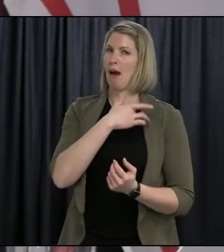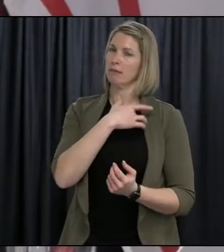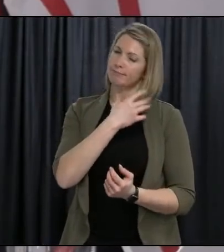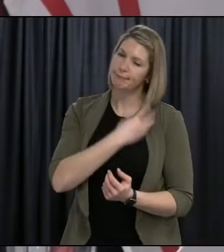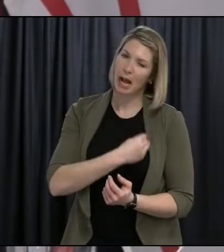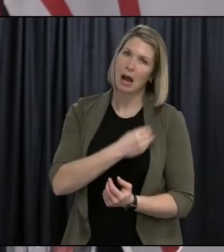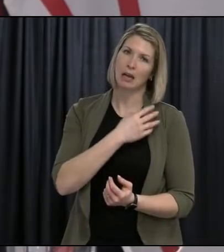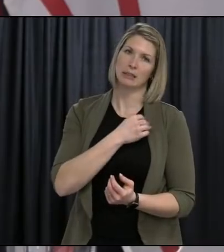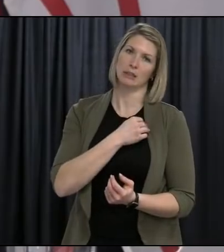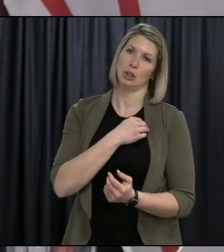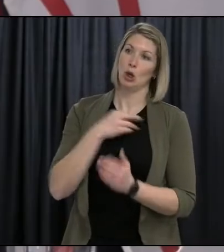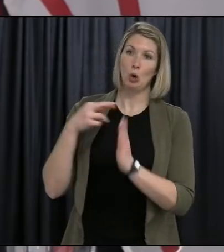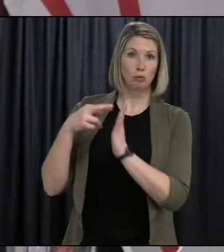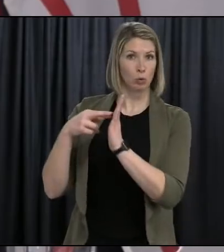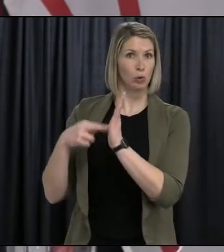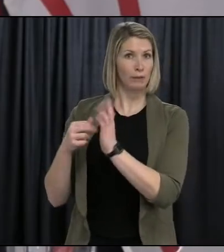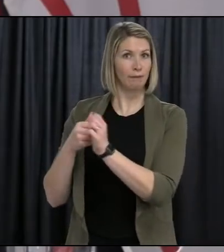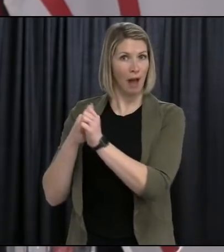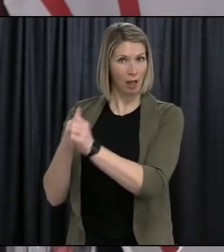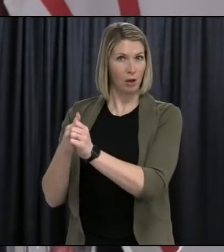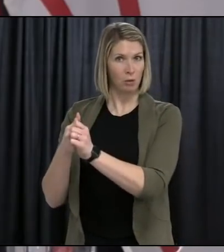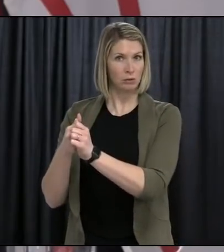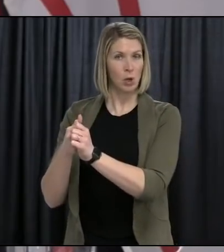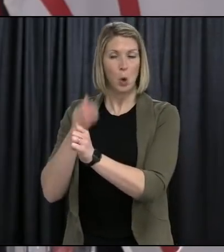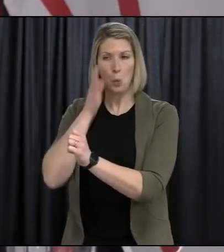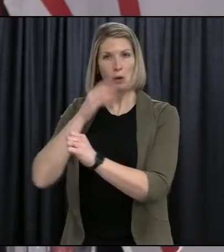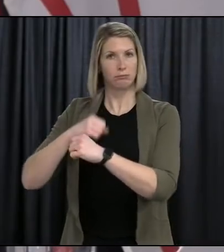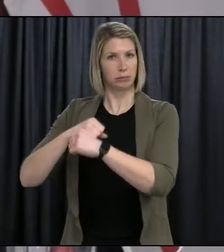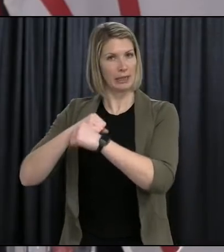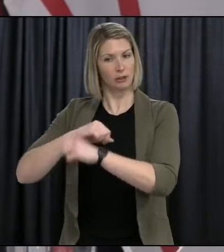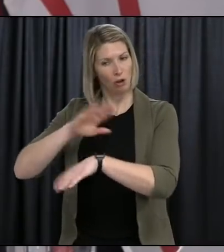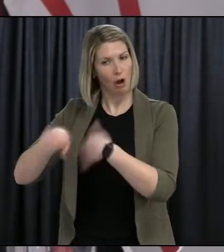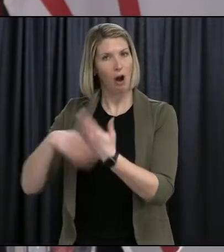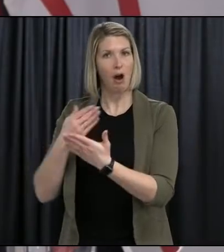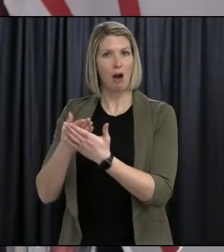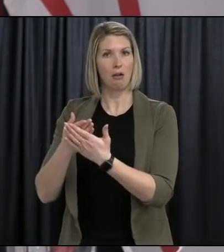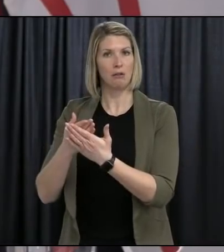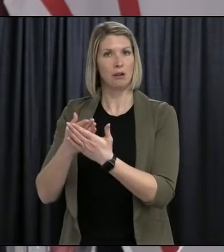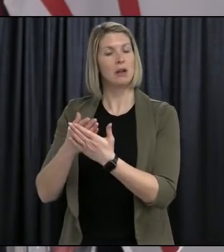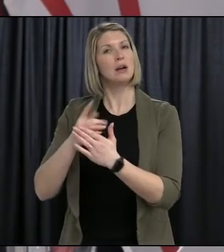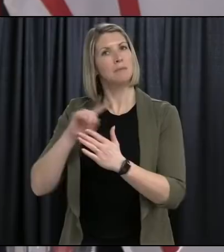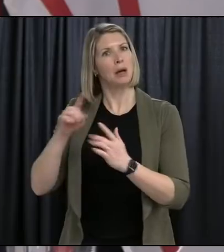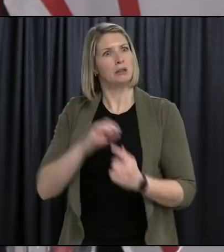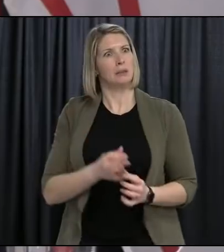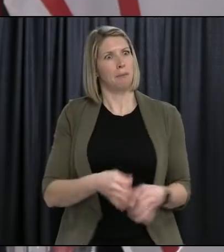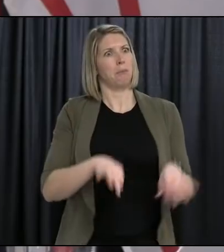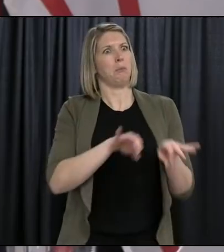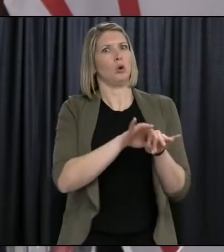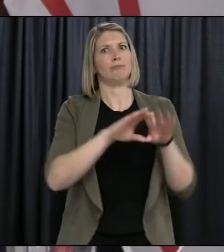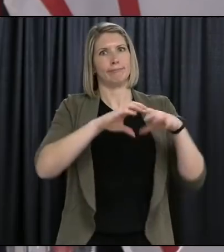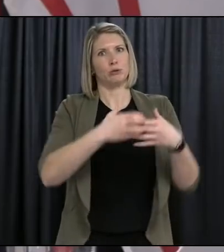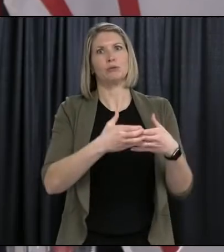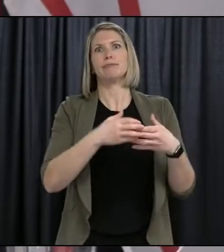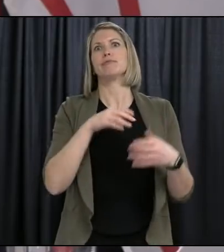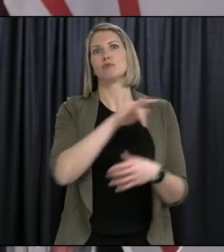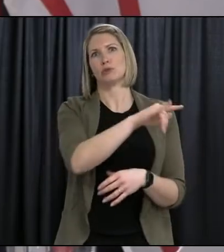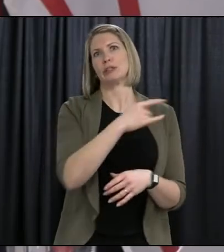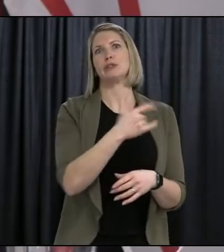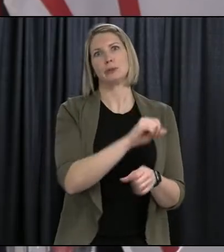the rules, but the rules will protect all of us, including the very important rotational workers.